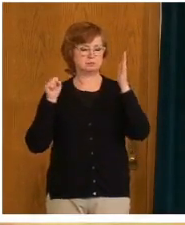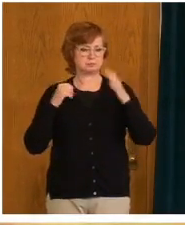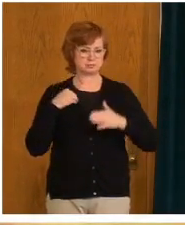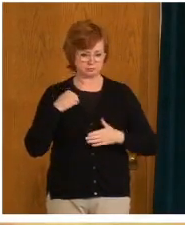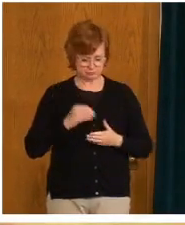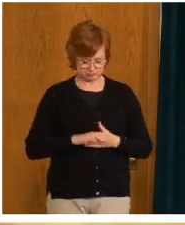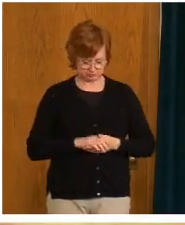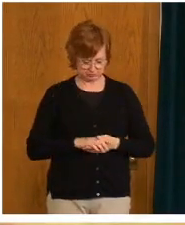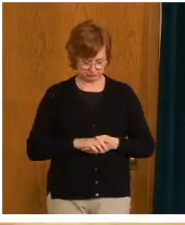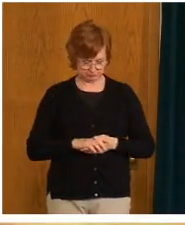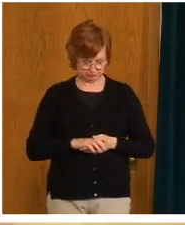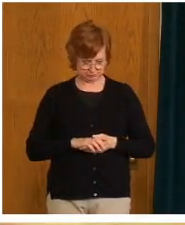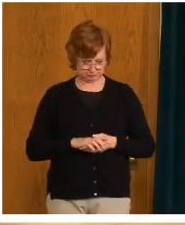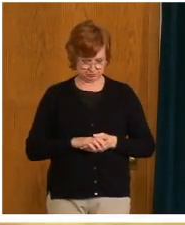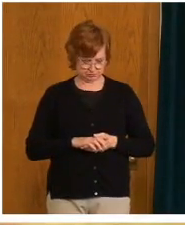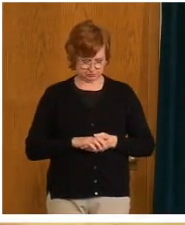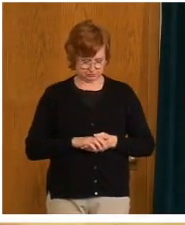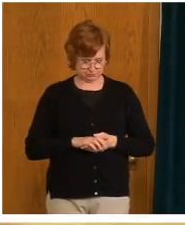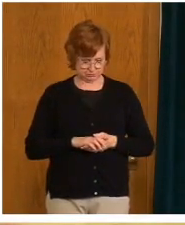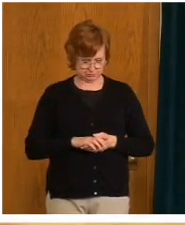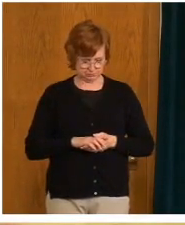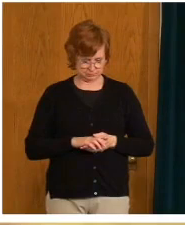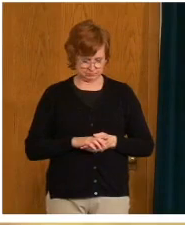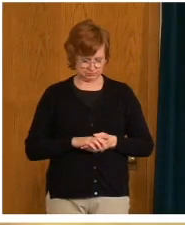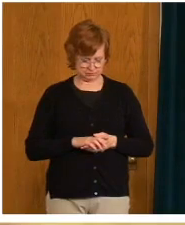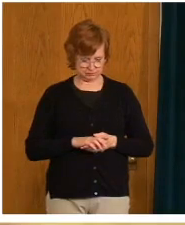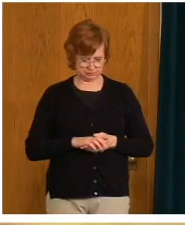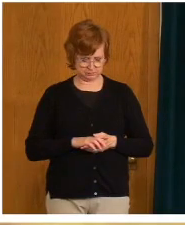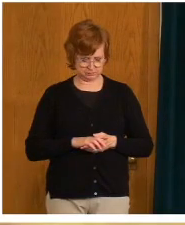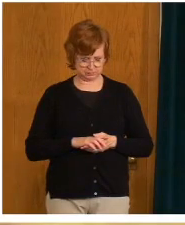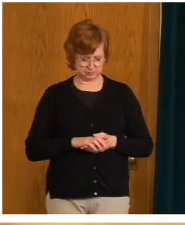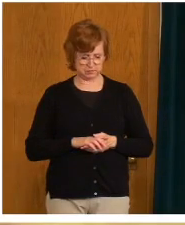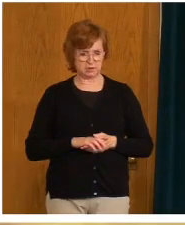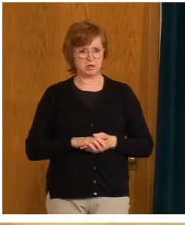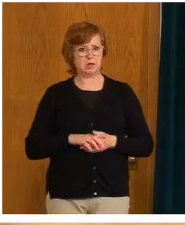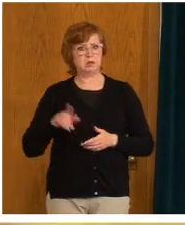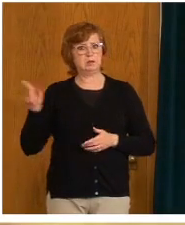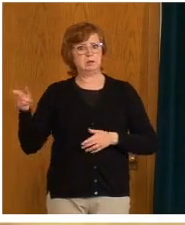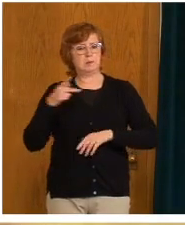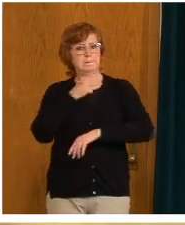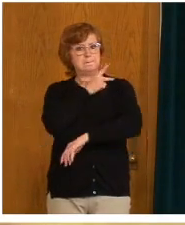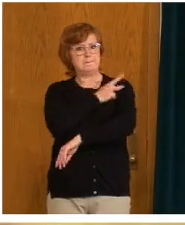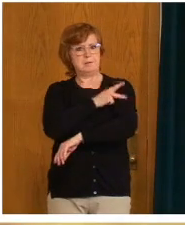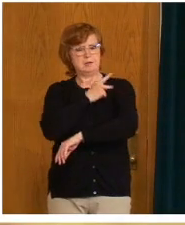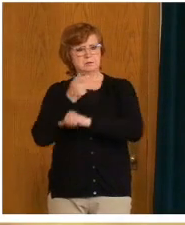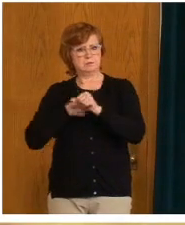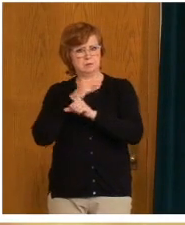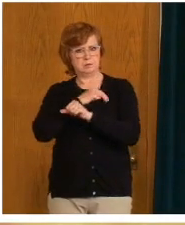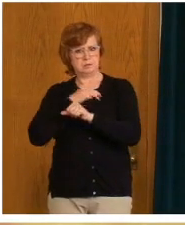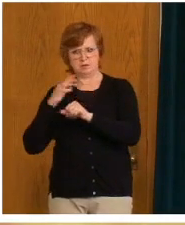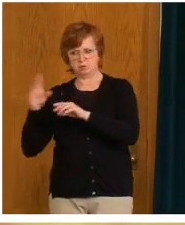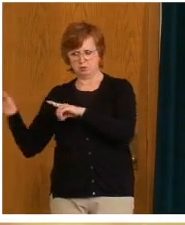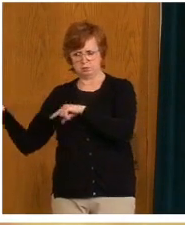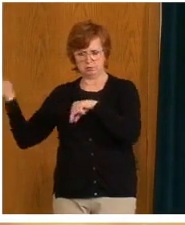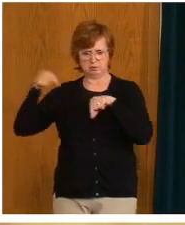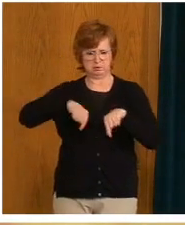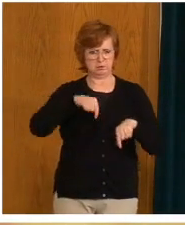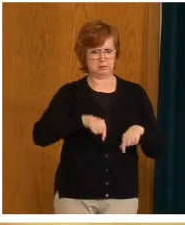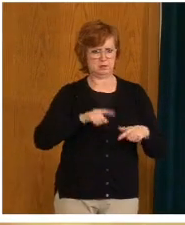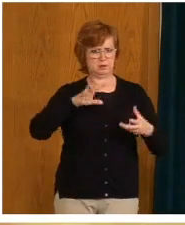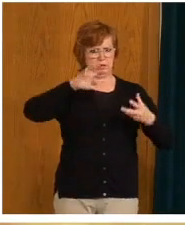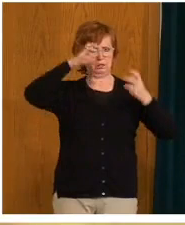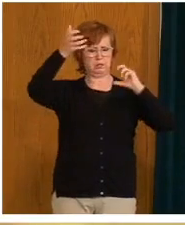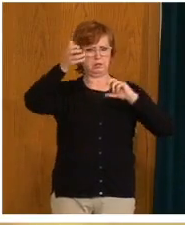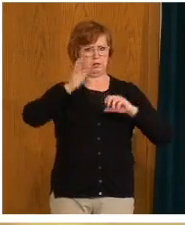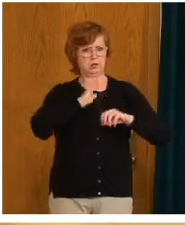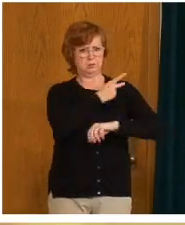Yeah, is there any possibility, I guess, that this would impact patients here, having to shuffle them around or shuffle healthcare workers around at